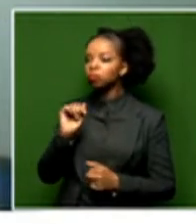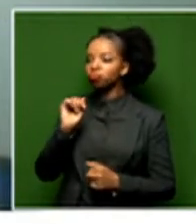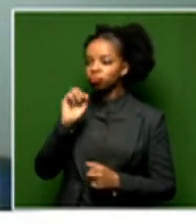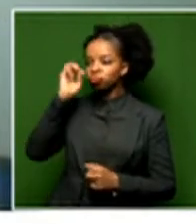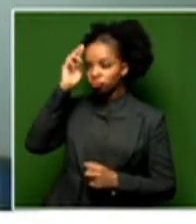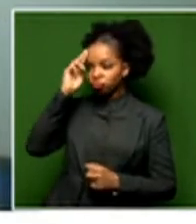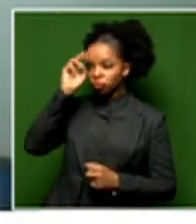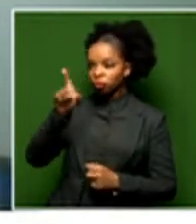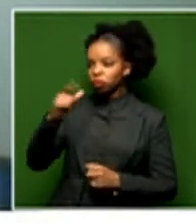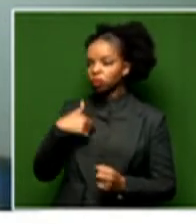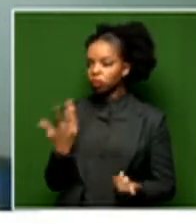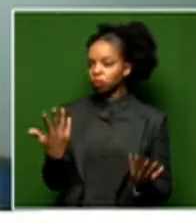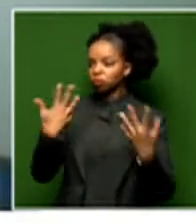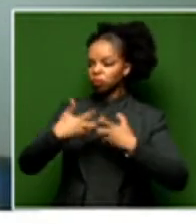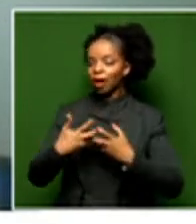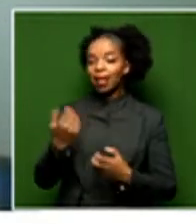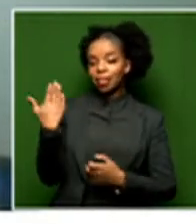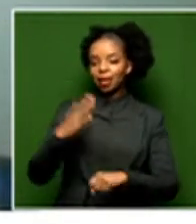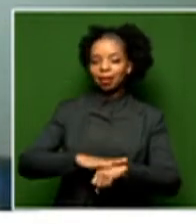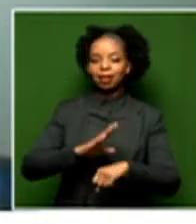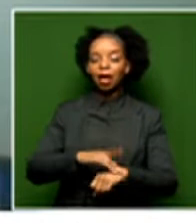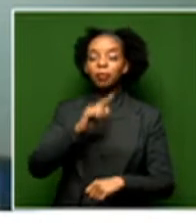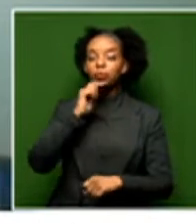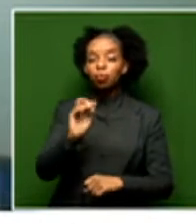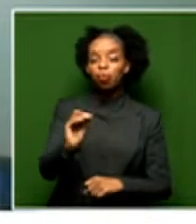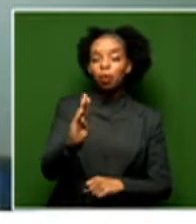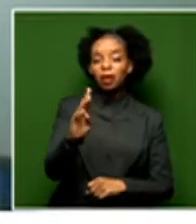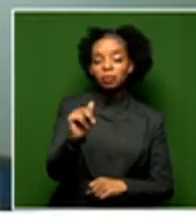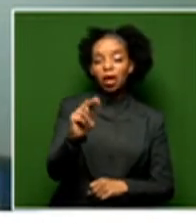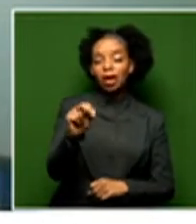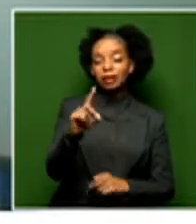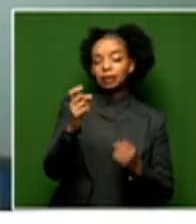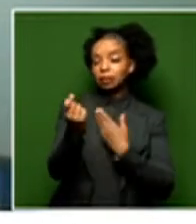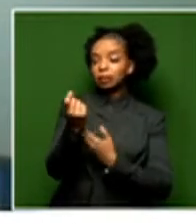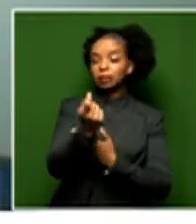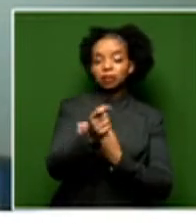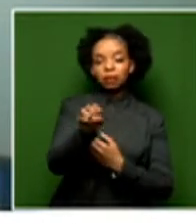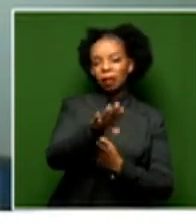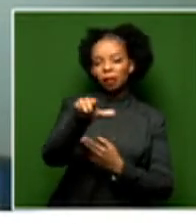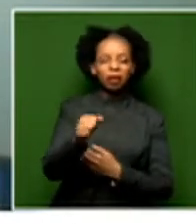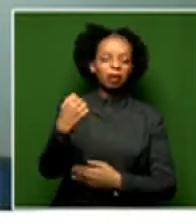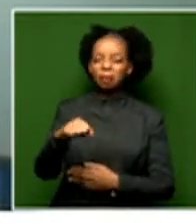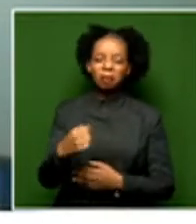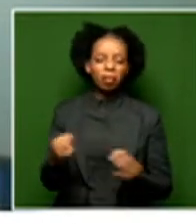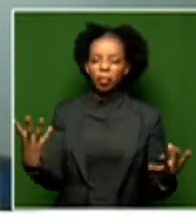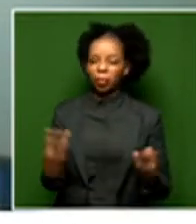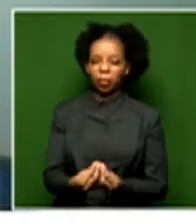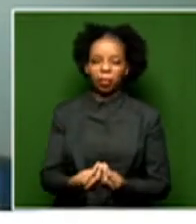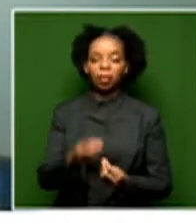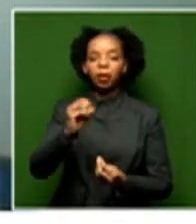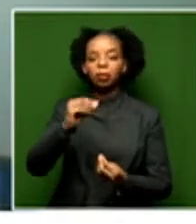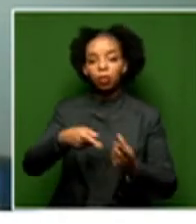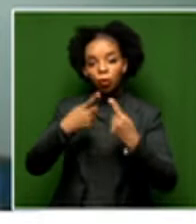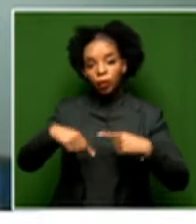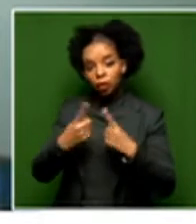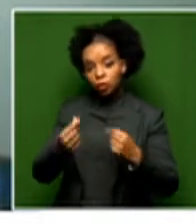were little or no brand in South Africa that they were catering for that. And we went to an extent where we did focus groups